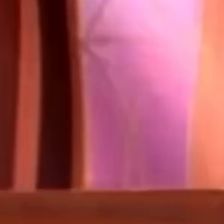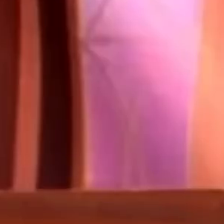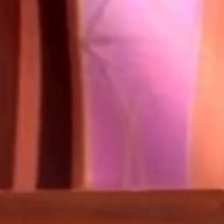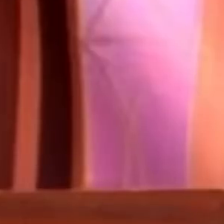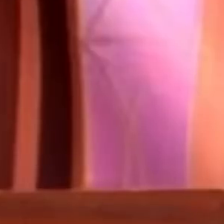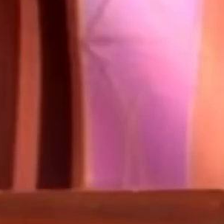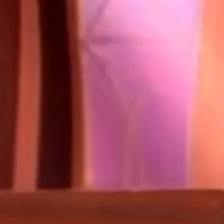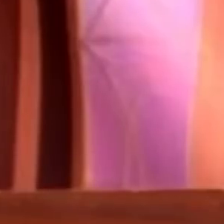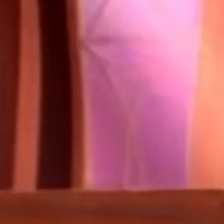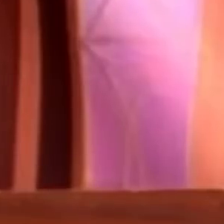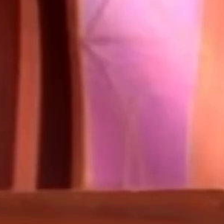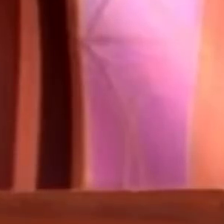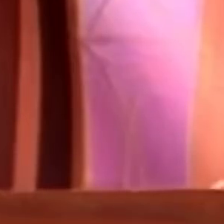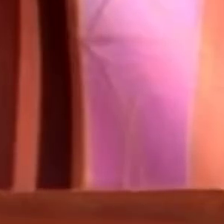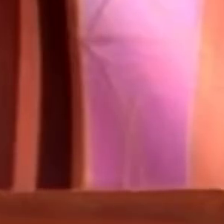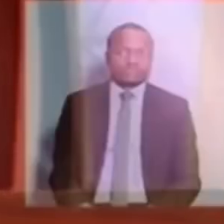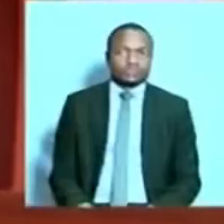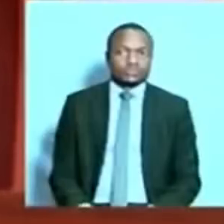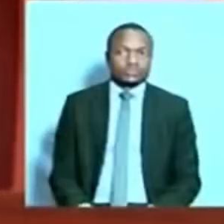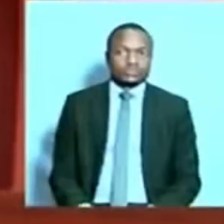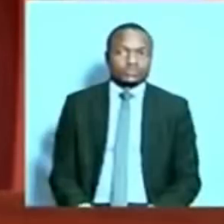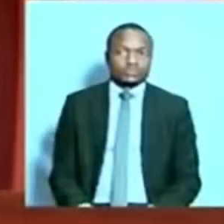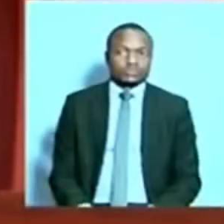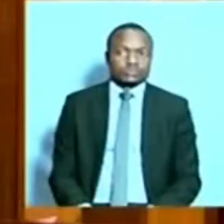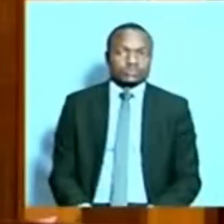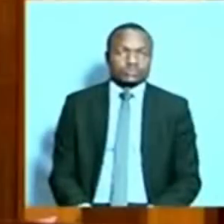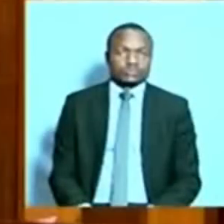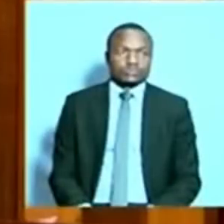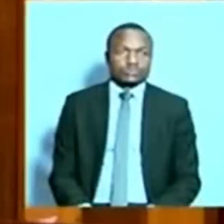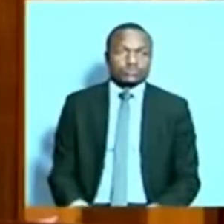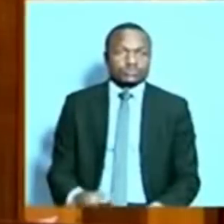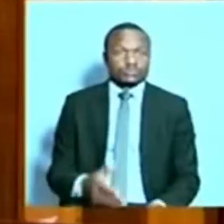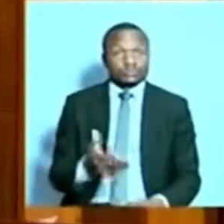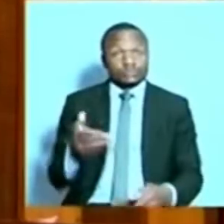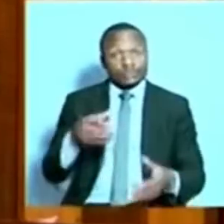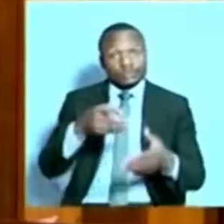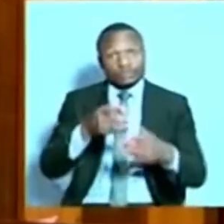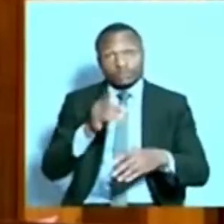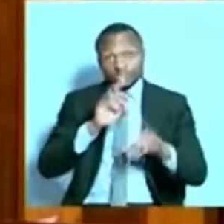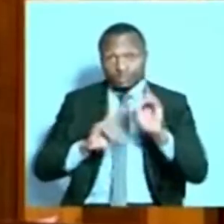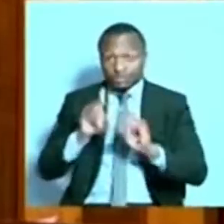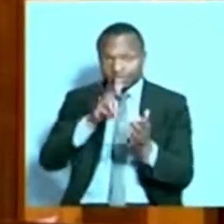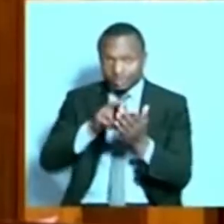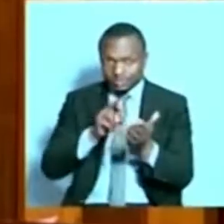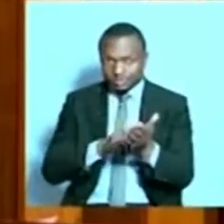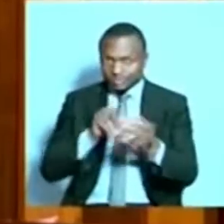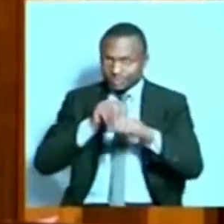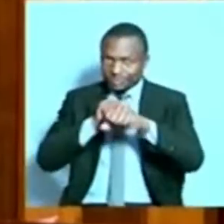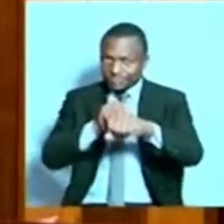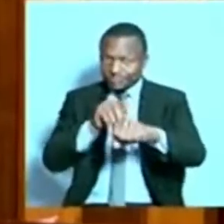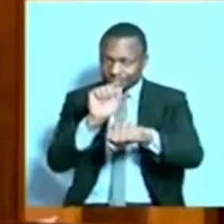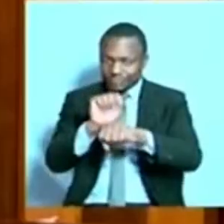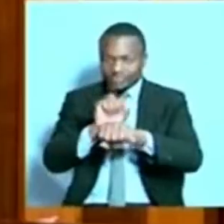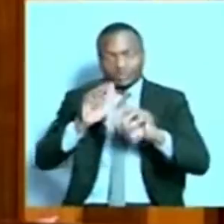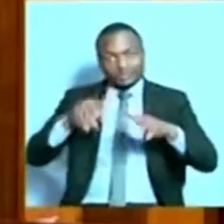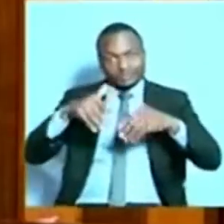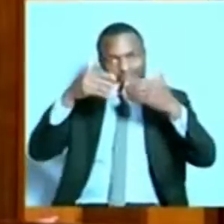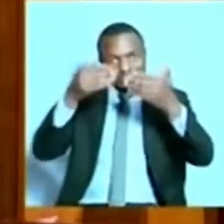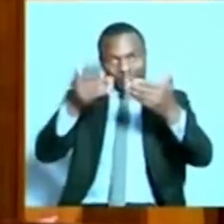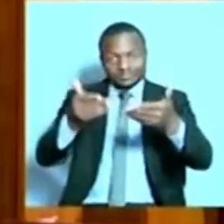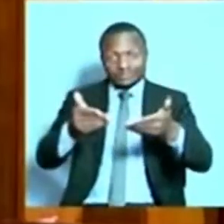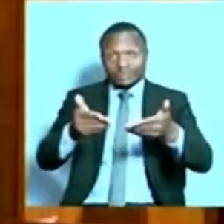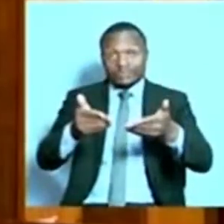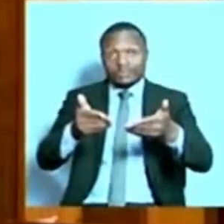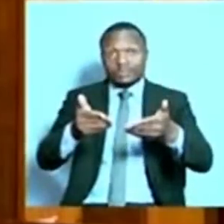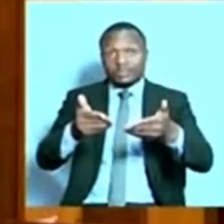addressing Parliament. Of course, we have resumption of debate on the report of the Committee on Transport, Works and Supply on the